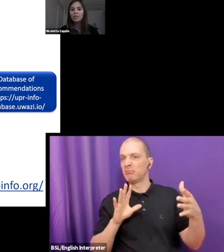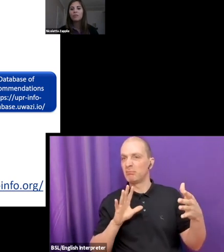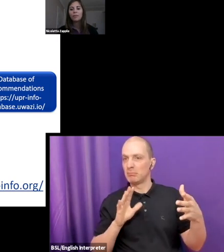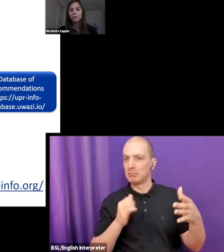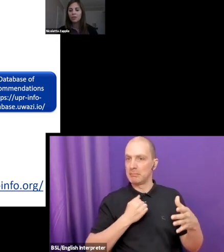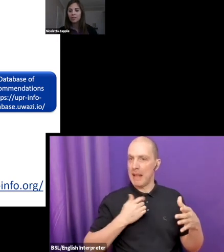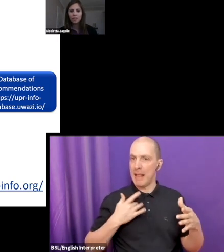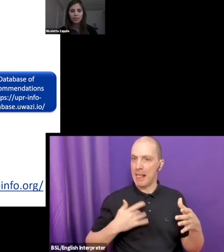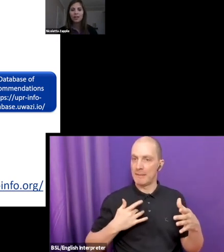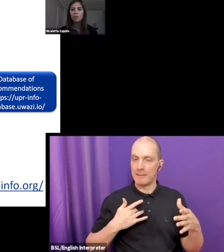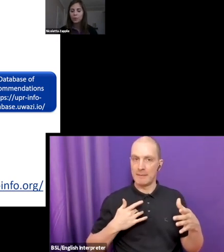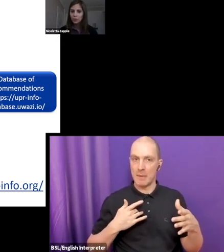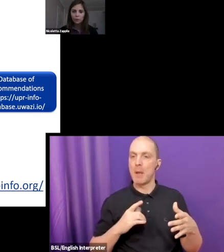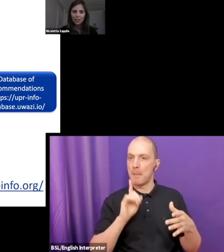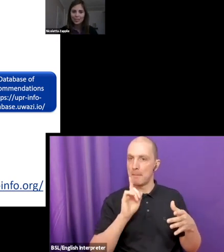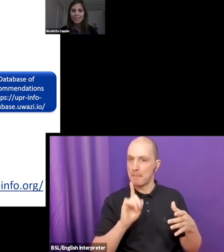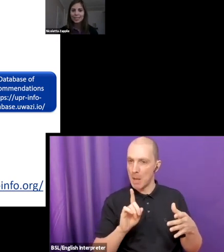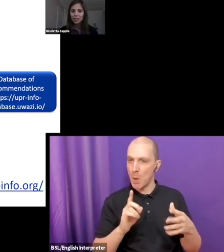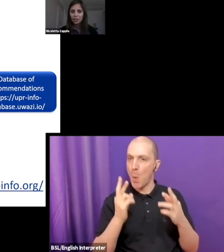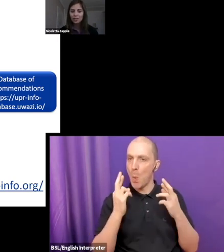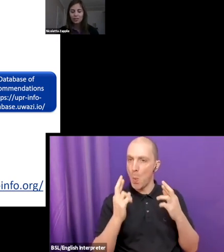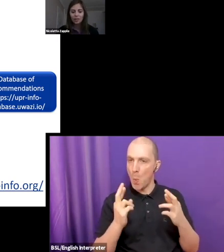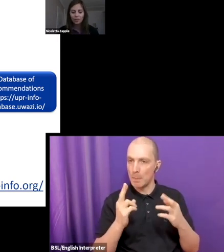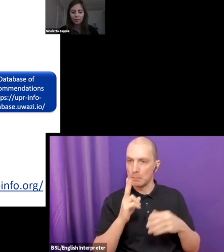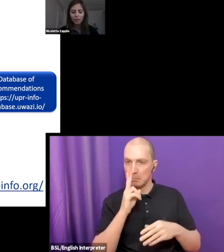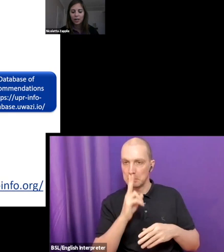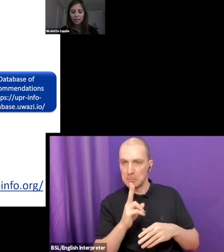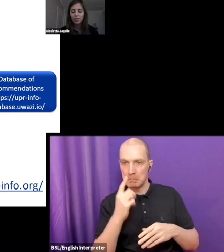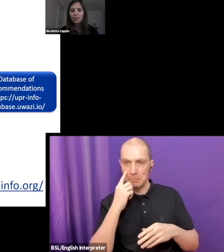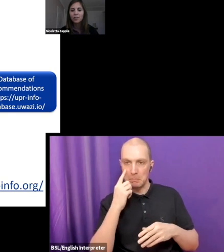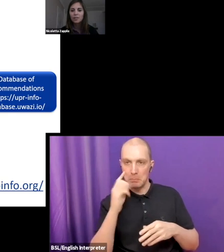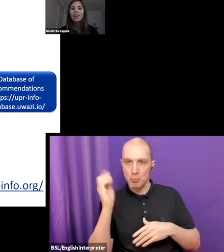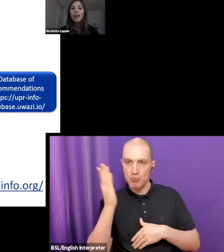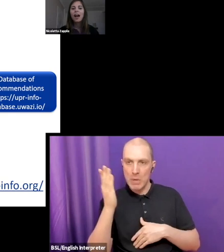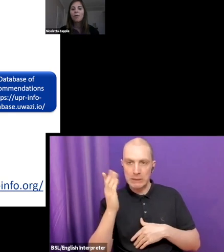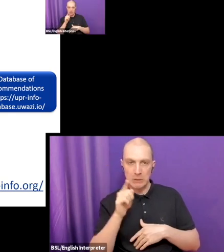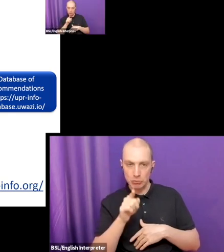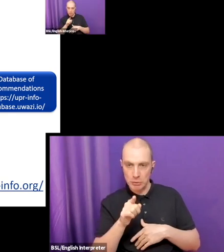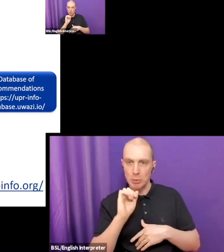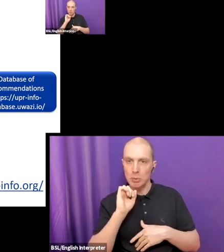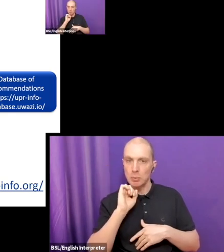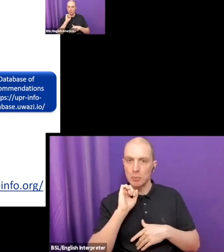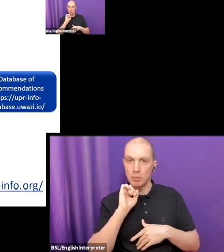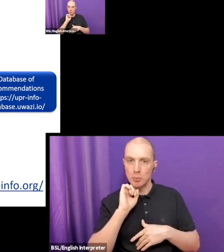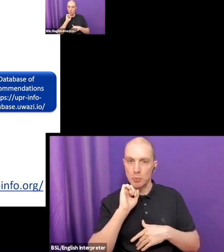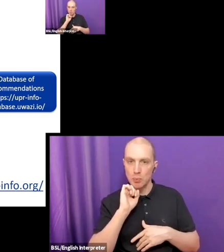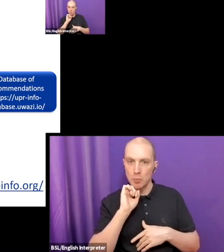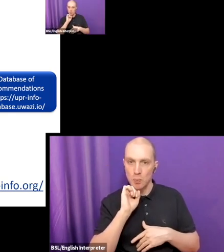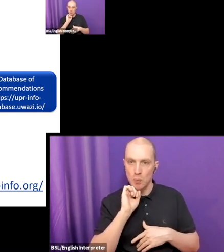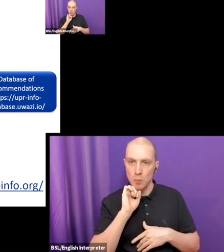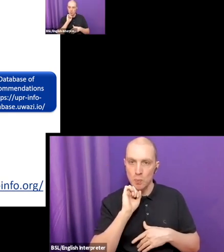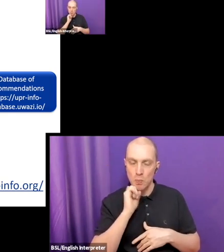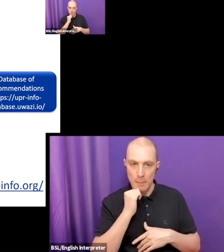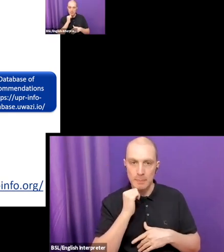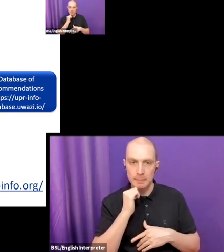will see throughout the presentation, and I hope also during the discussions and the question and answer sessions, how actually this mechanism can be